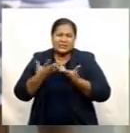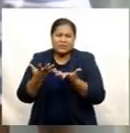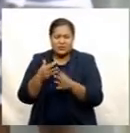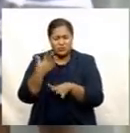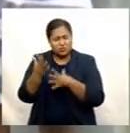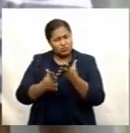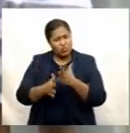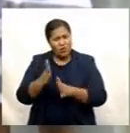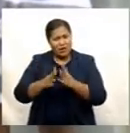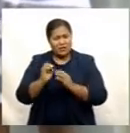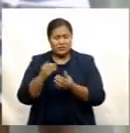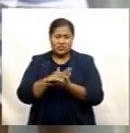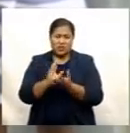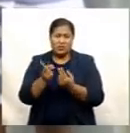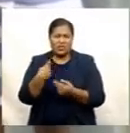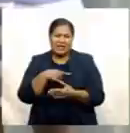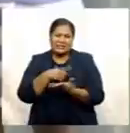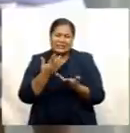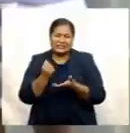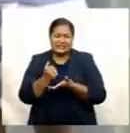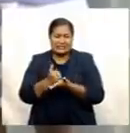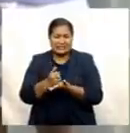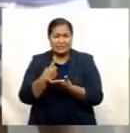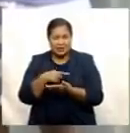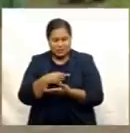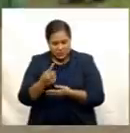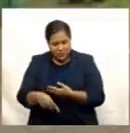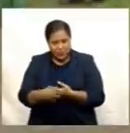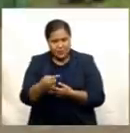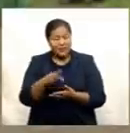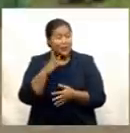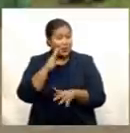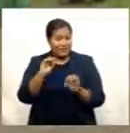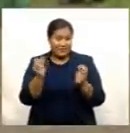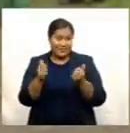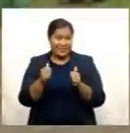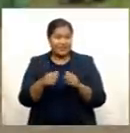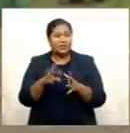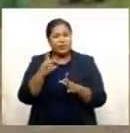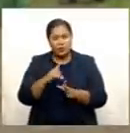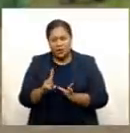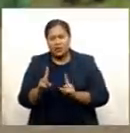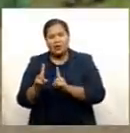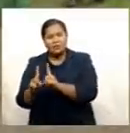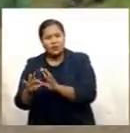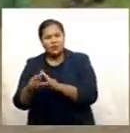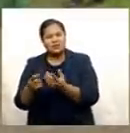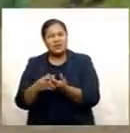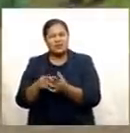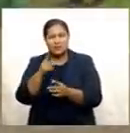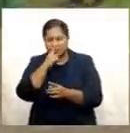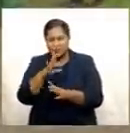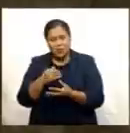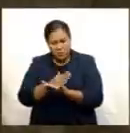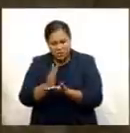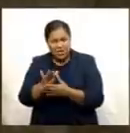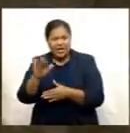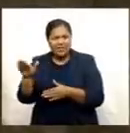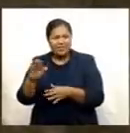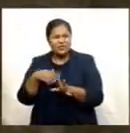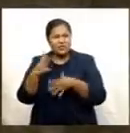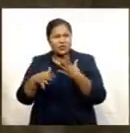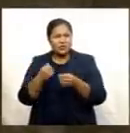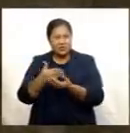with us keep us going. And once we complete one phase, we approach more people, we share their stories, we share pictures with